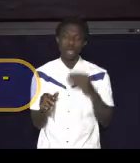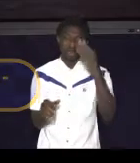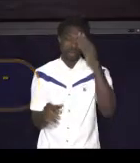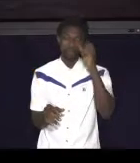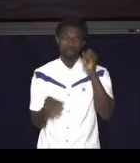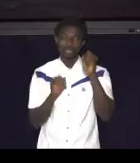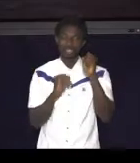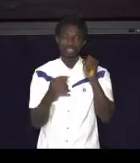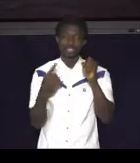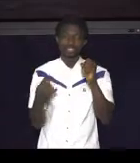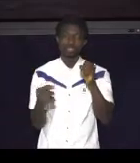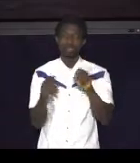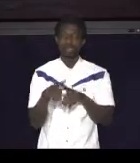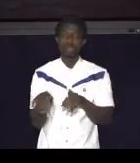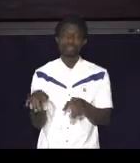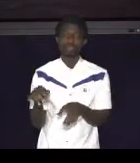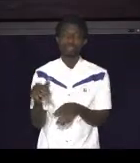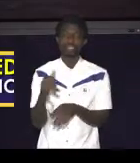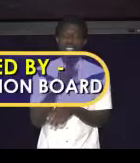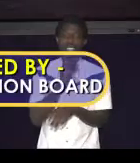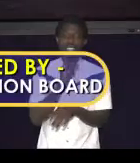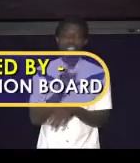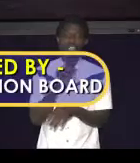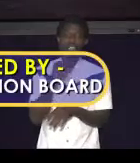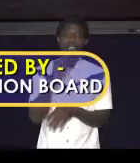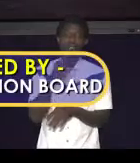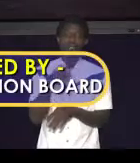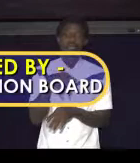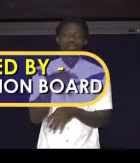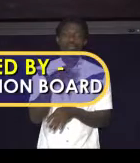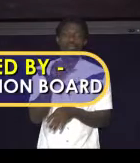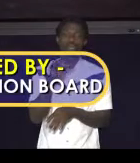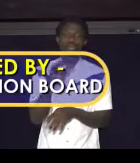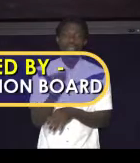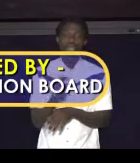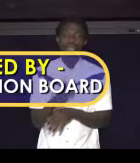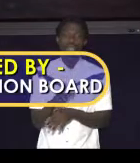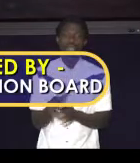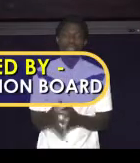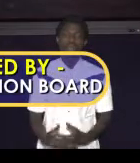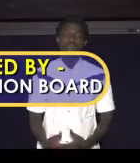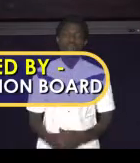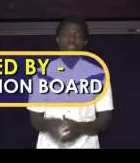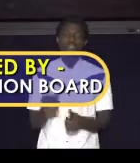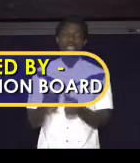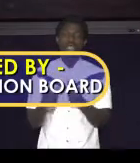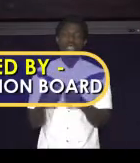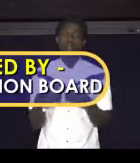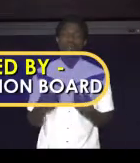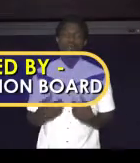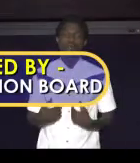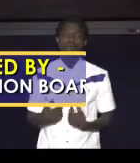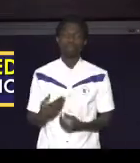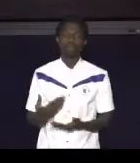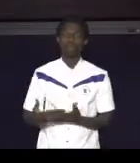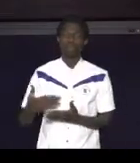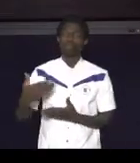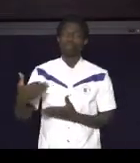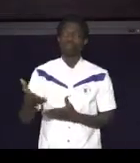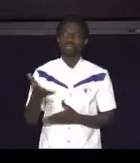Knows is singular, but they is plural. Everybody bought their